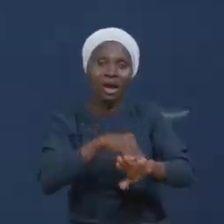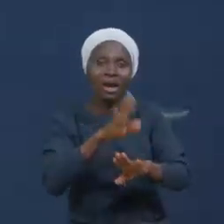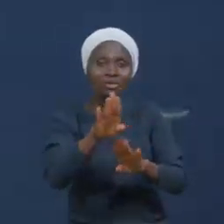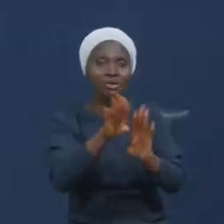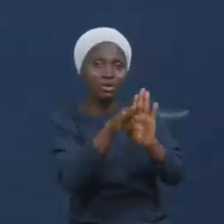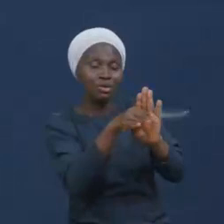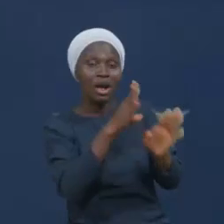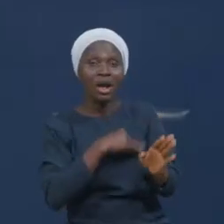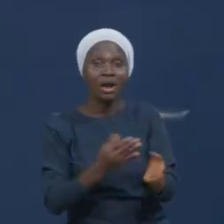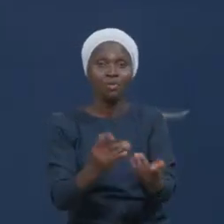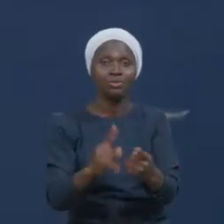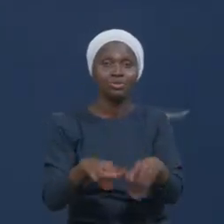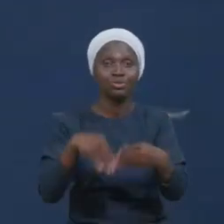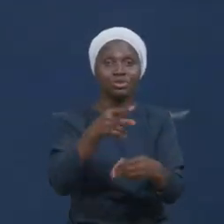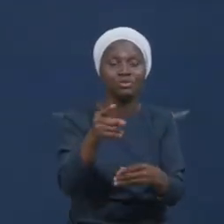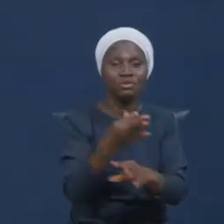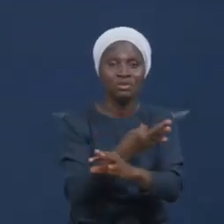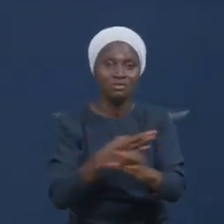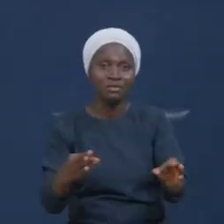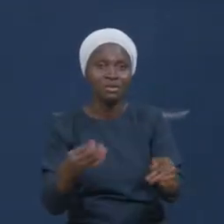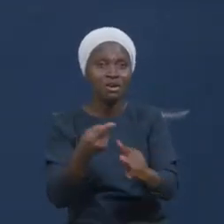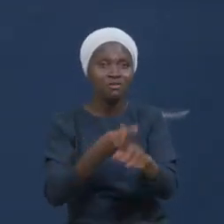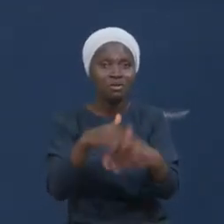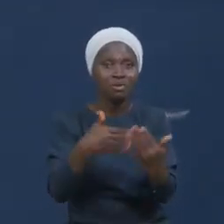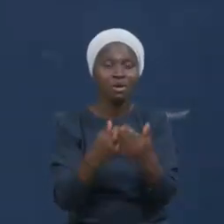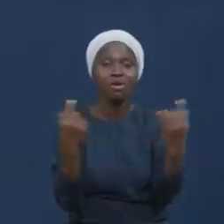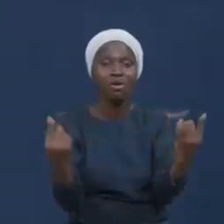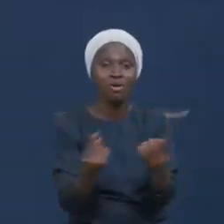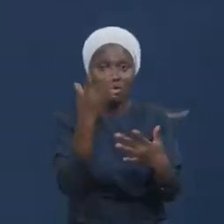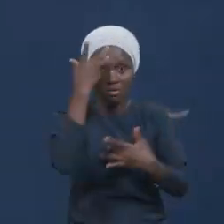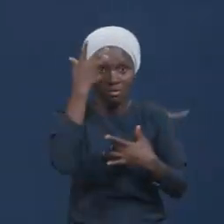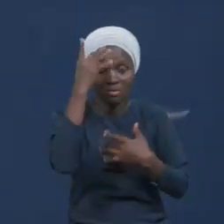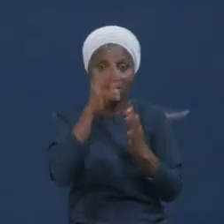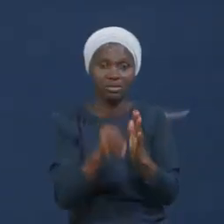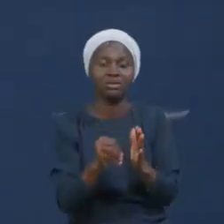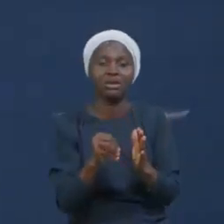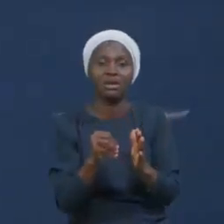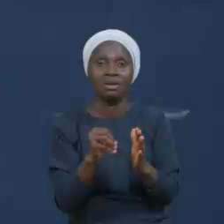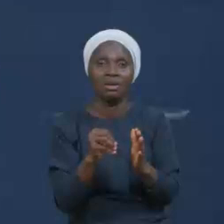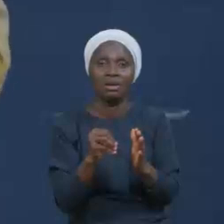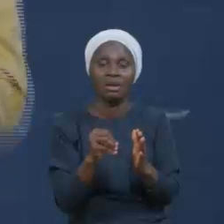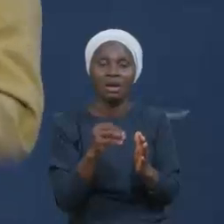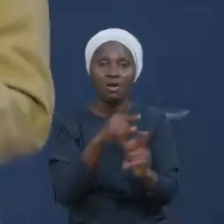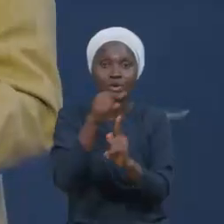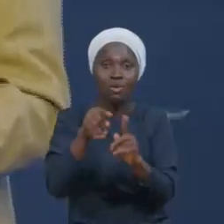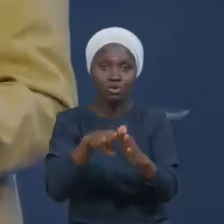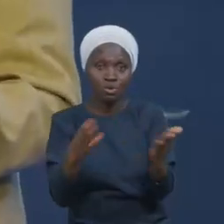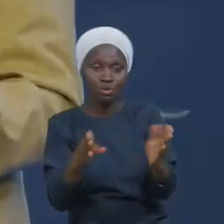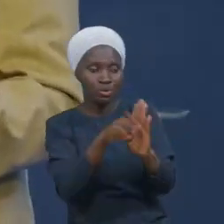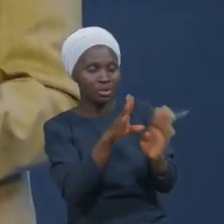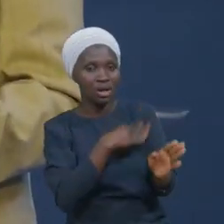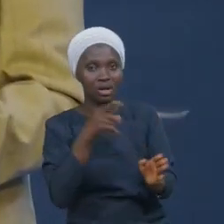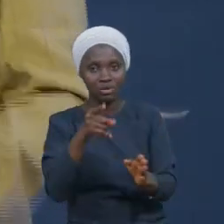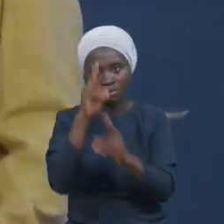your freedom from all sicknesses, when you open the door, you honor